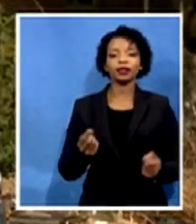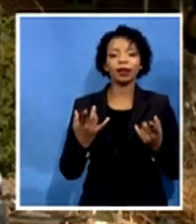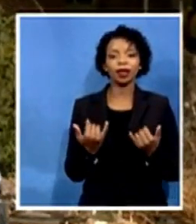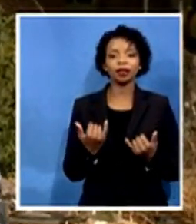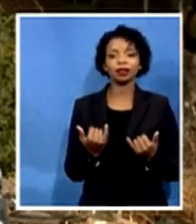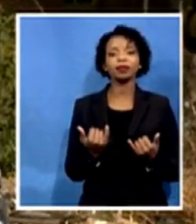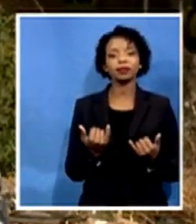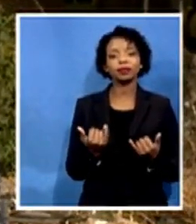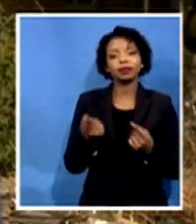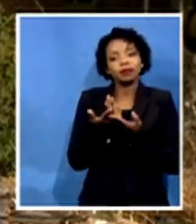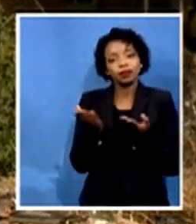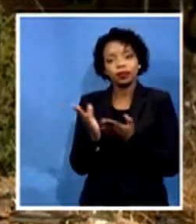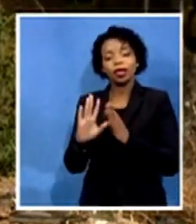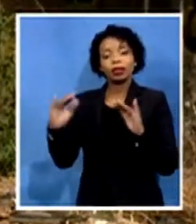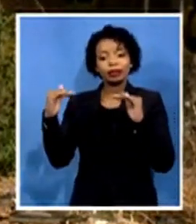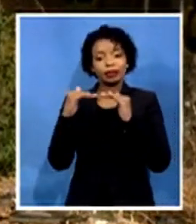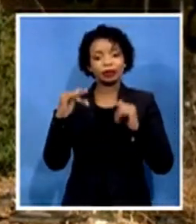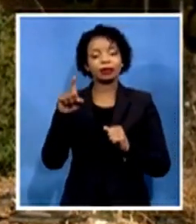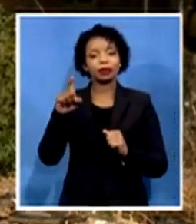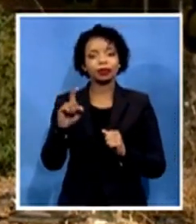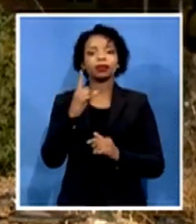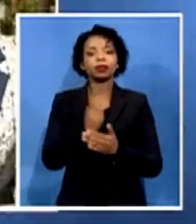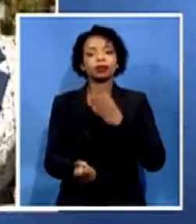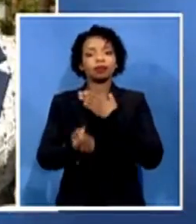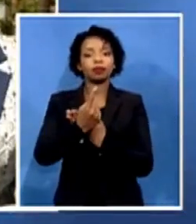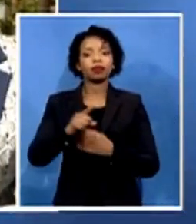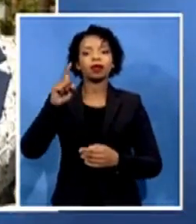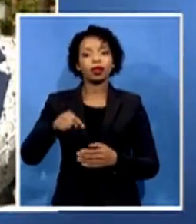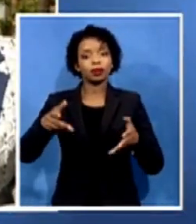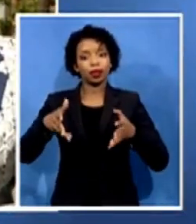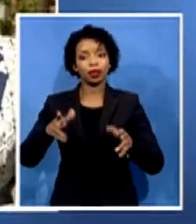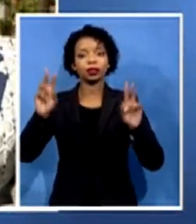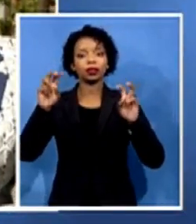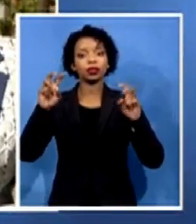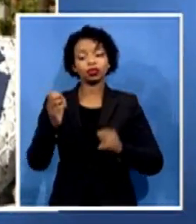to prevail on this matter. Desiree? Thank you so much for bringing us up to date.